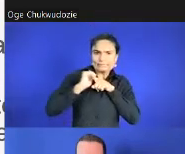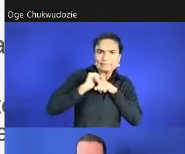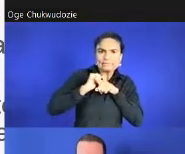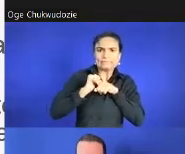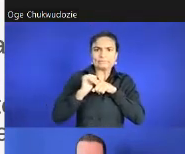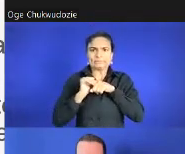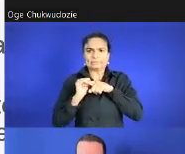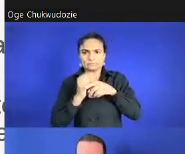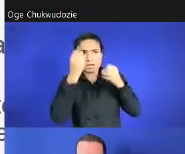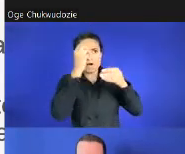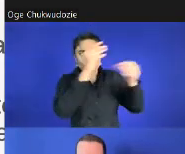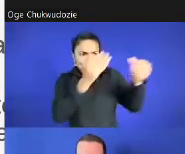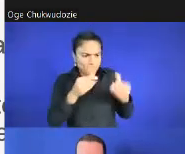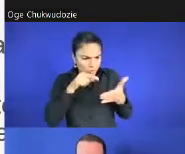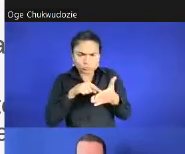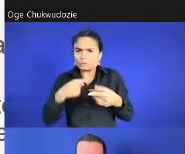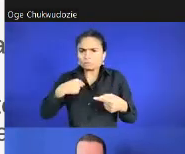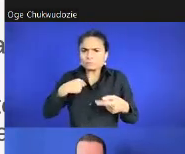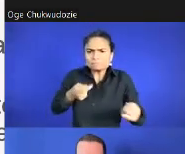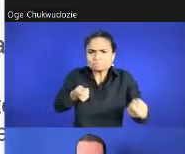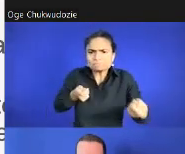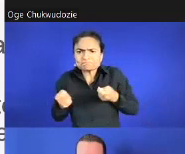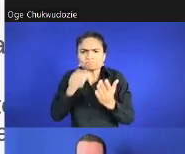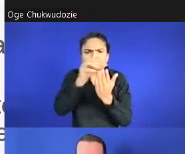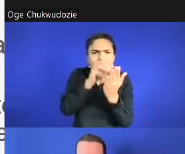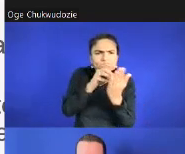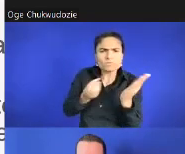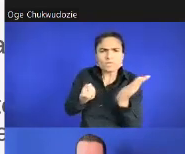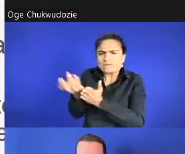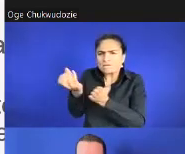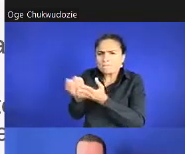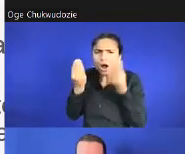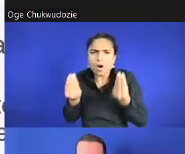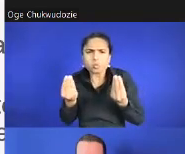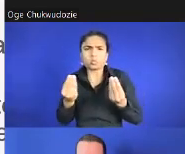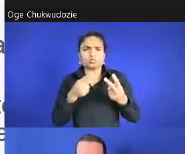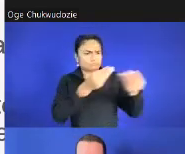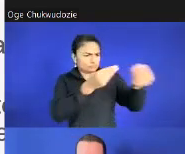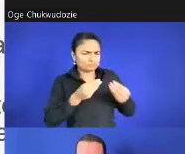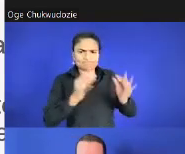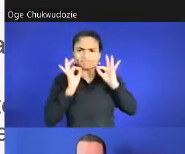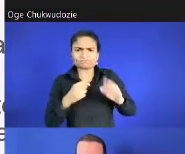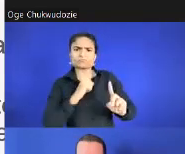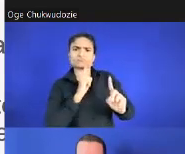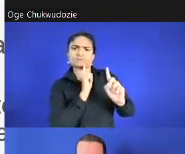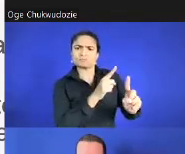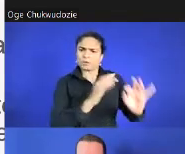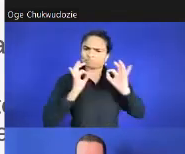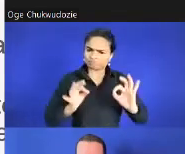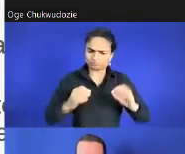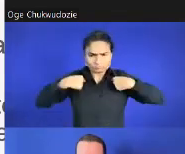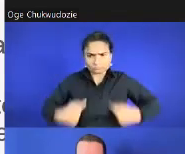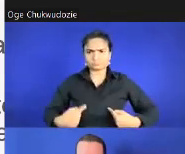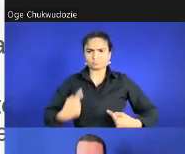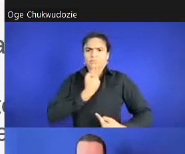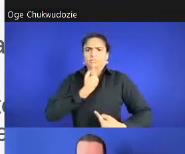manner also. Also, any database that feedback will be stored, we need to ensure that it is